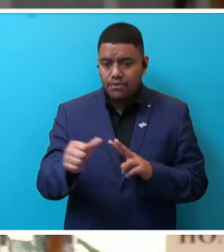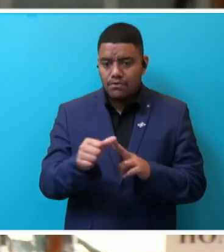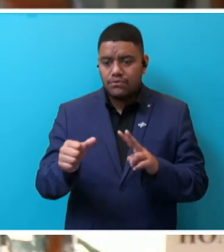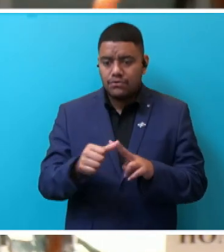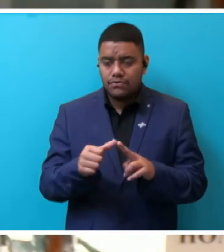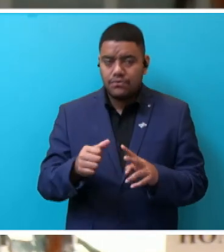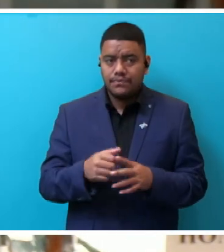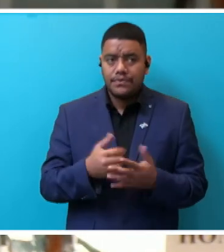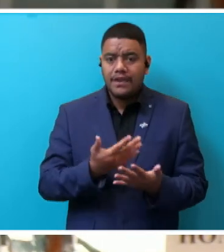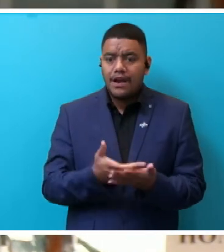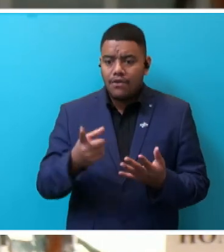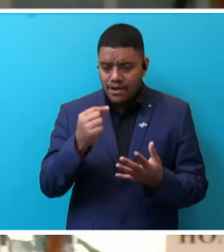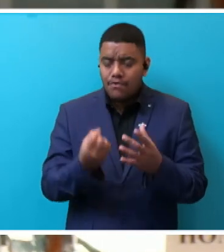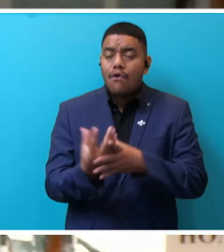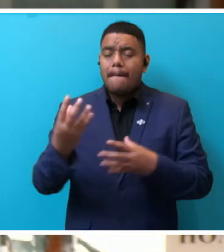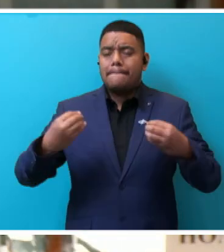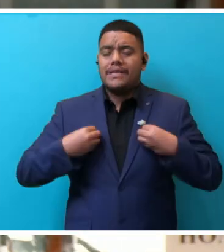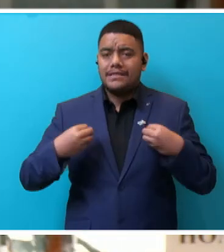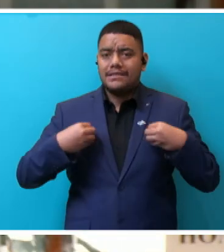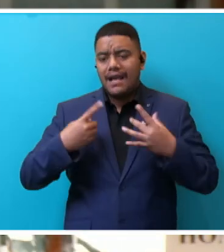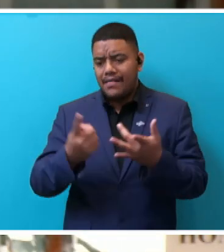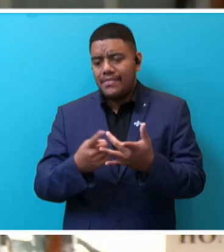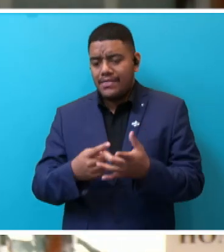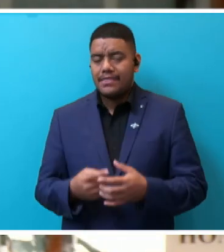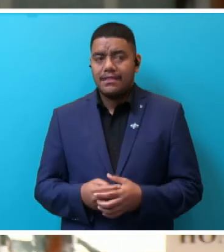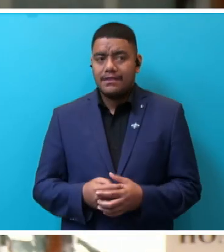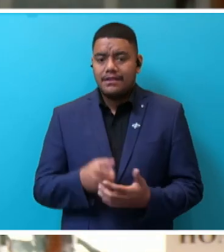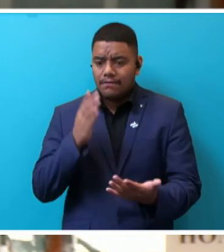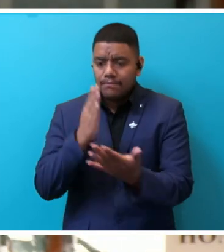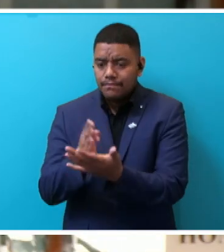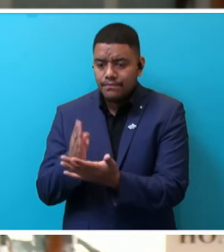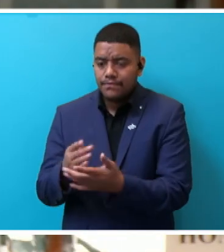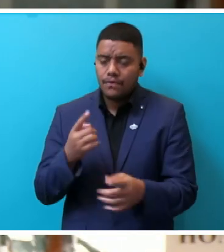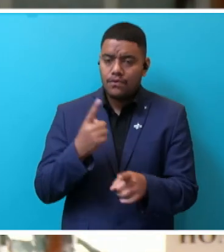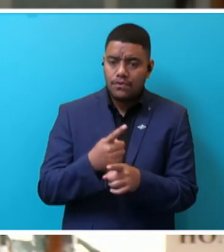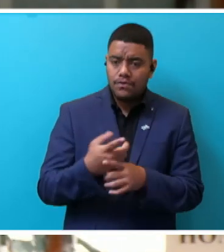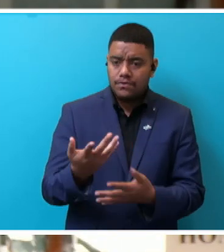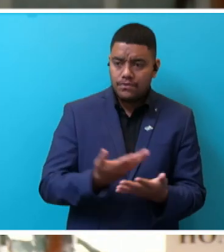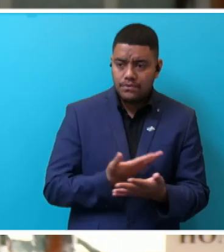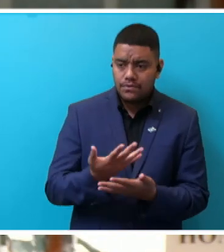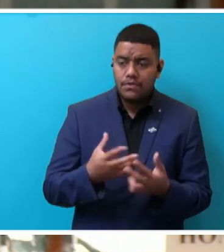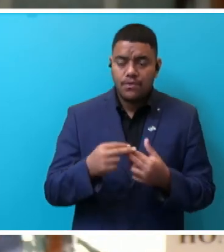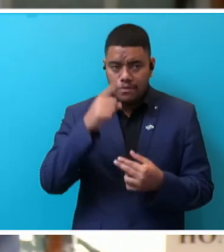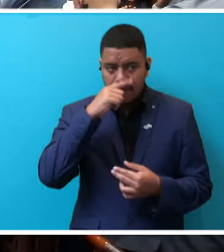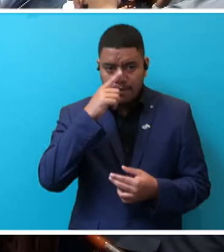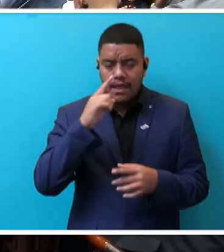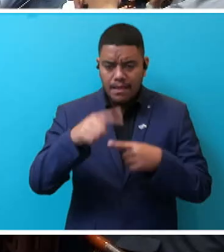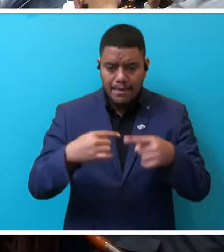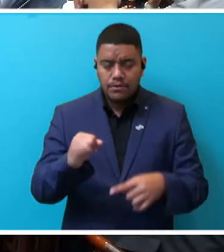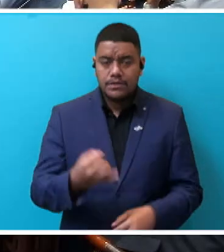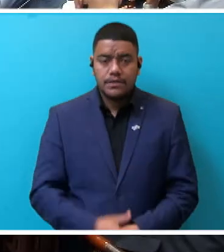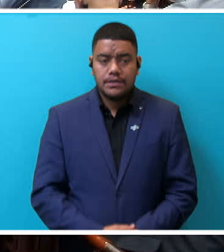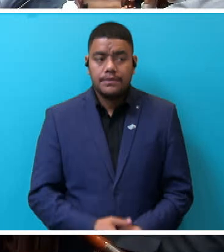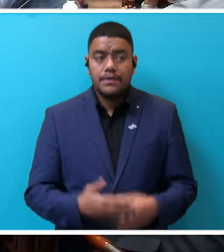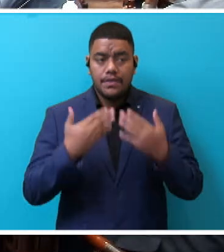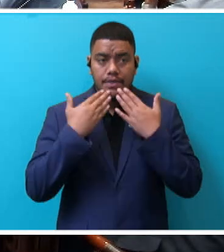Speaker. Are the ministry engaging in this kind of talks with the people or not? Thank